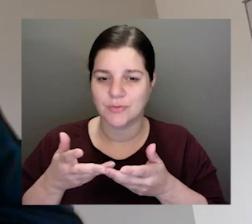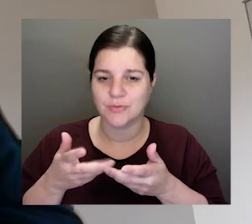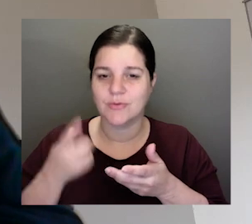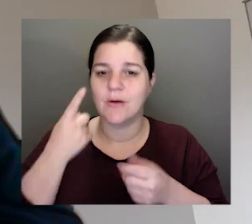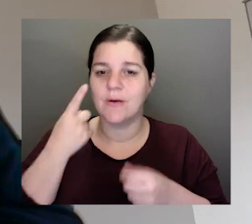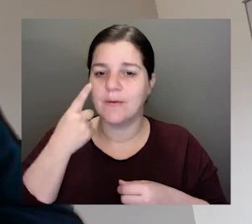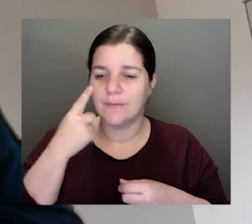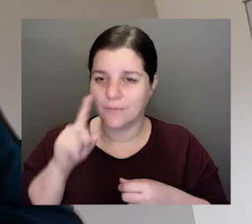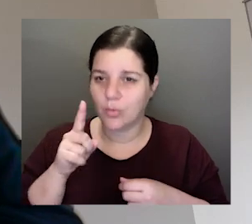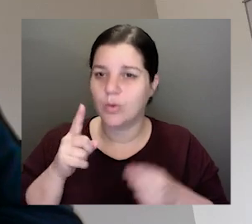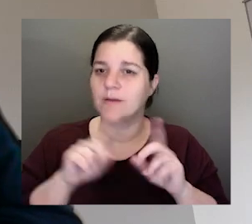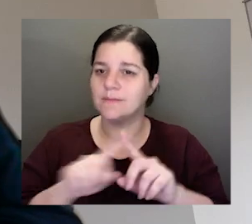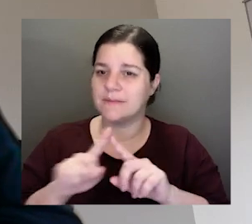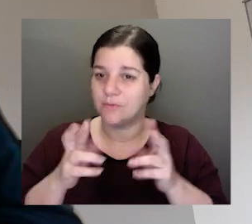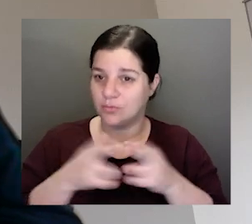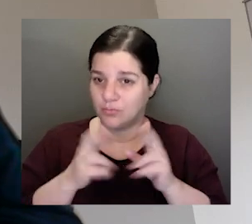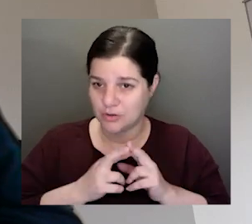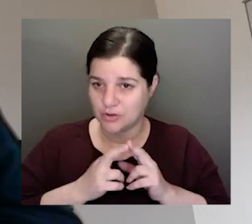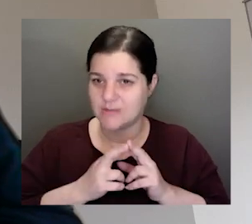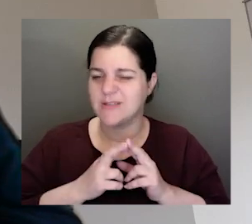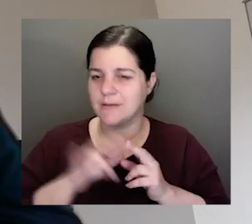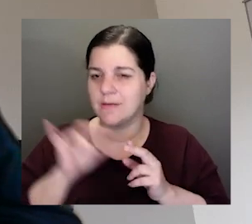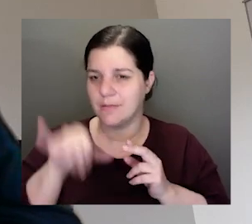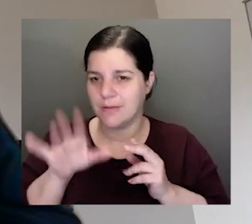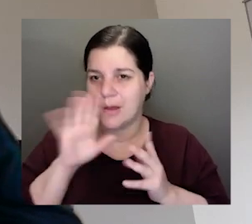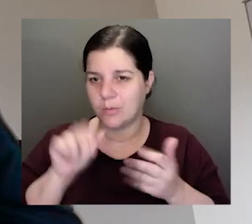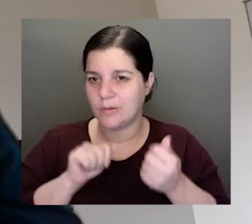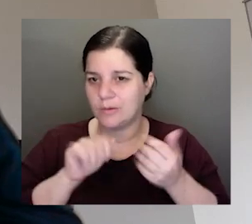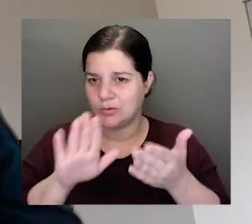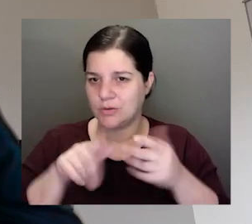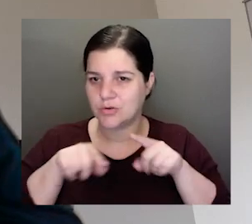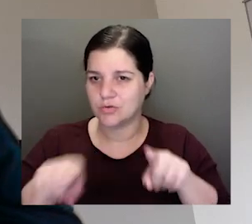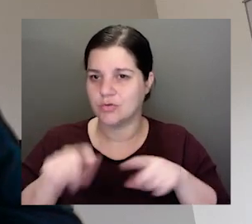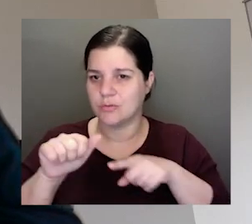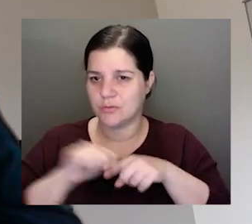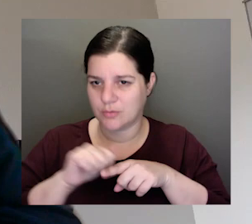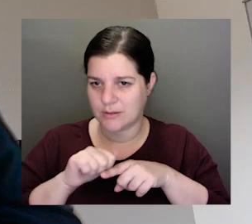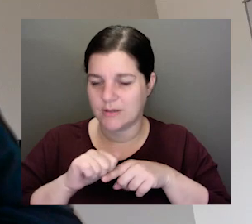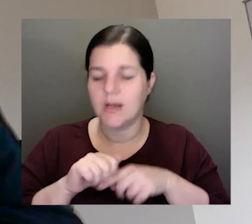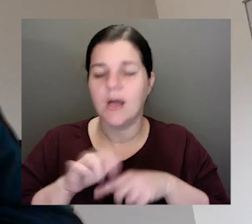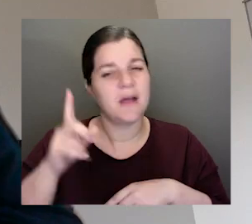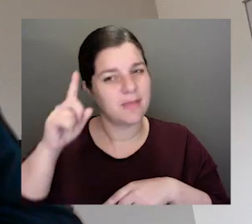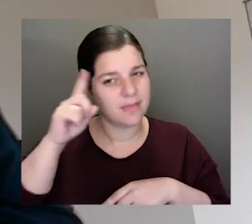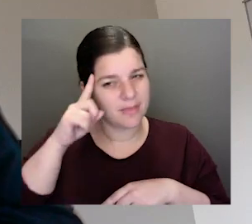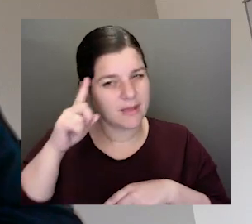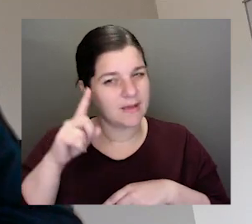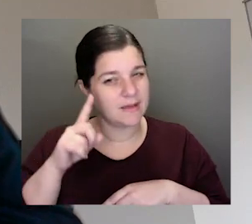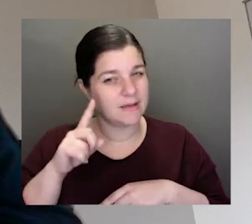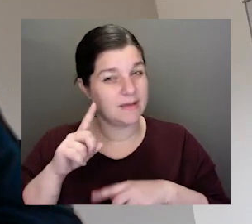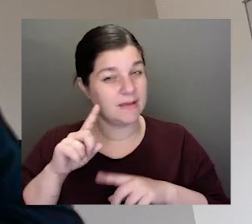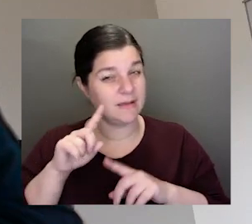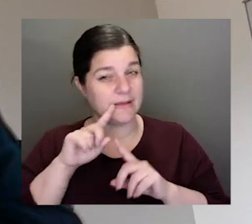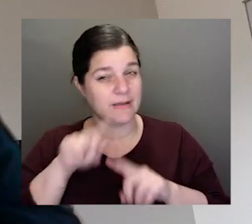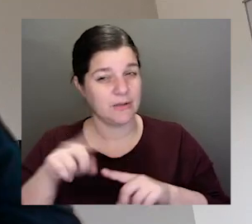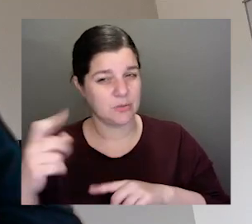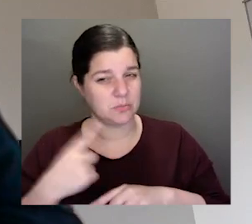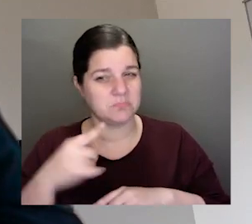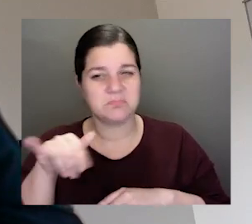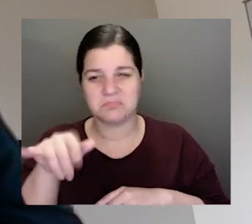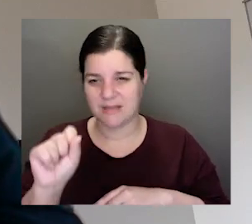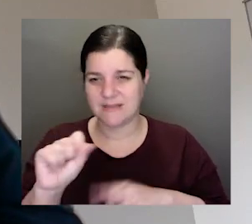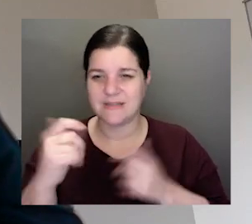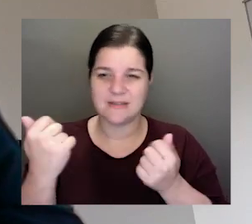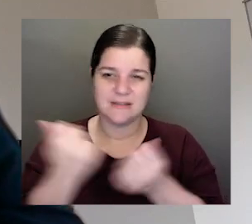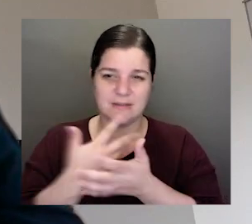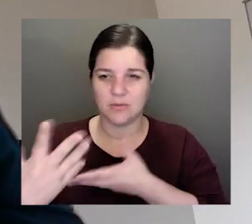the regions will be addressed during the training times. So I think that answers the question. It's all incorporated inside the